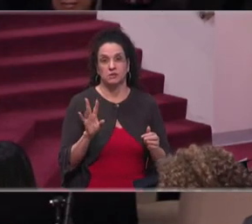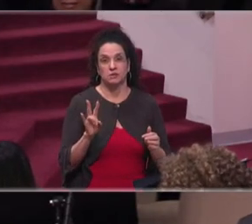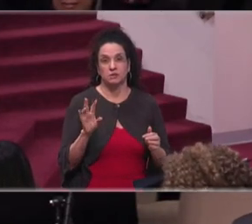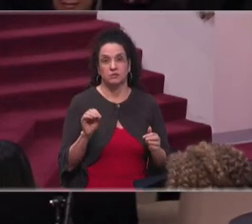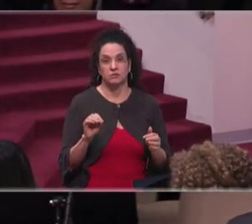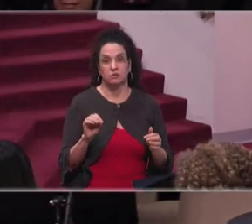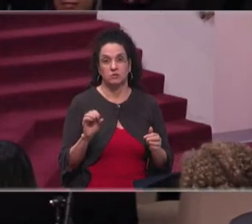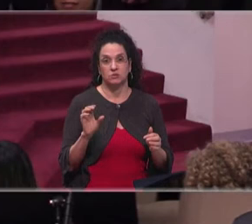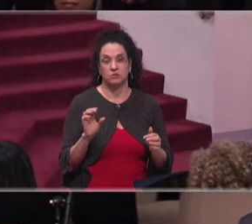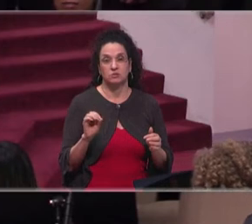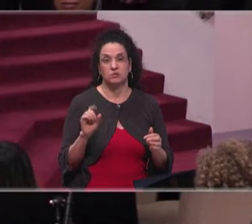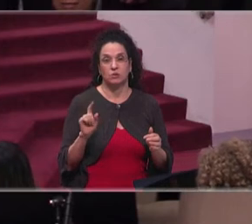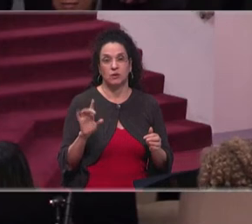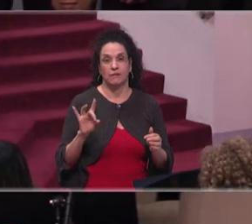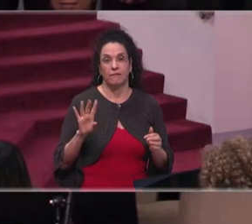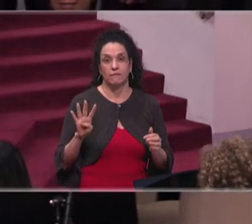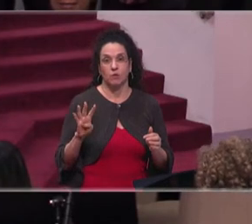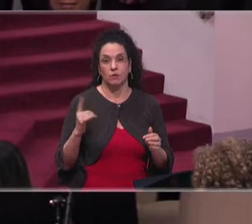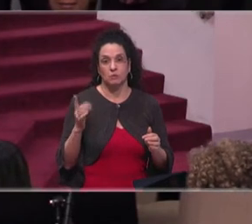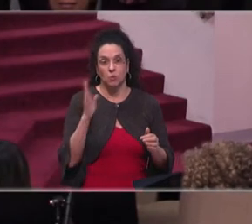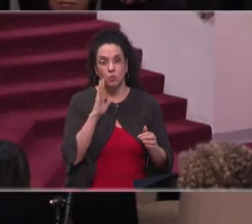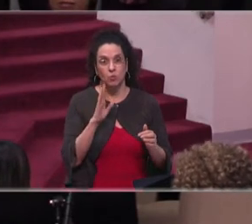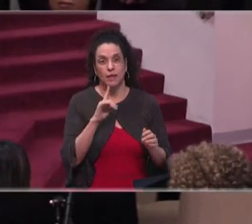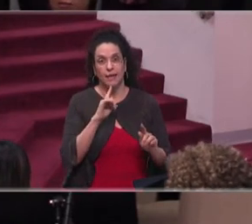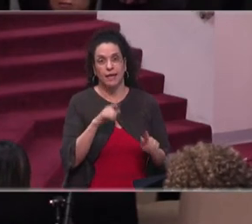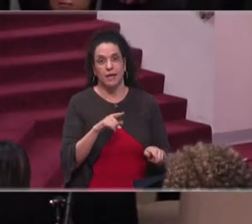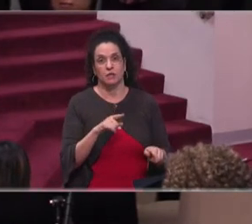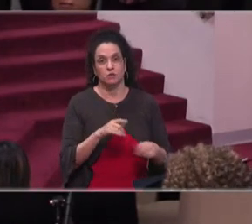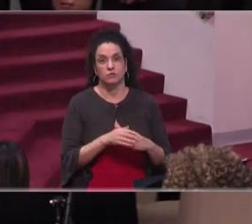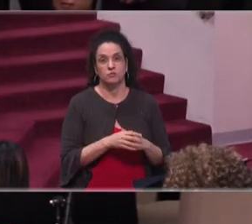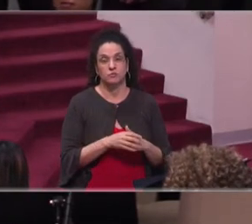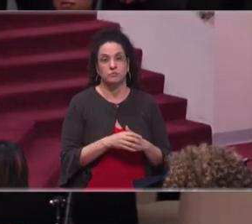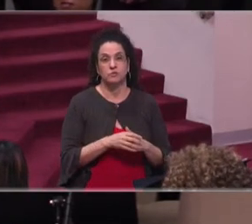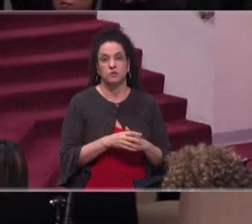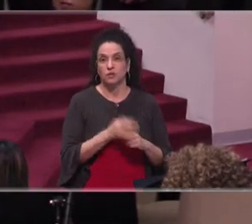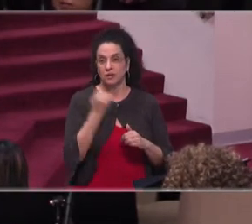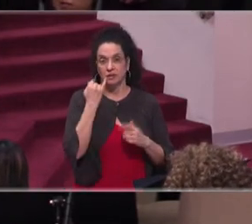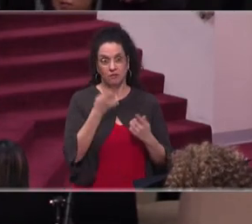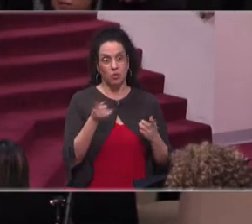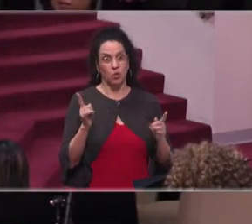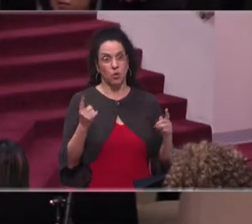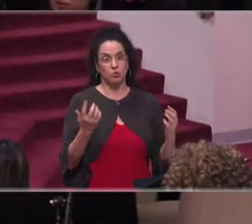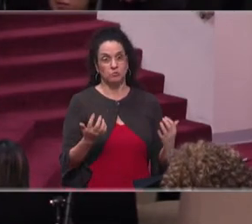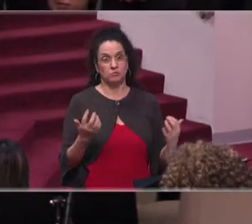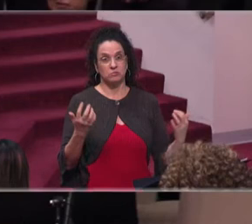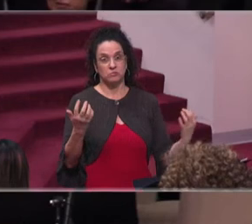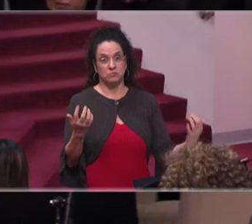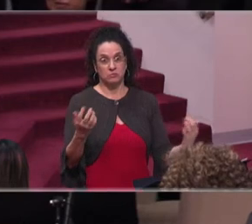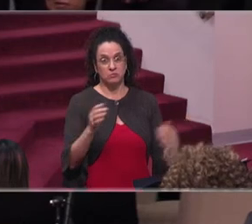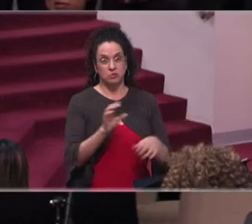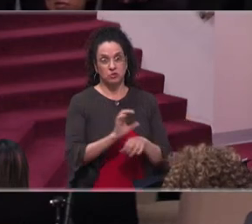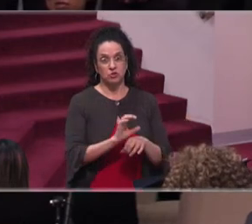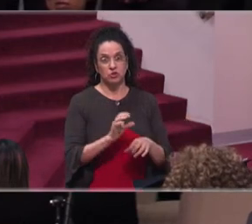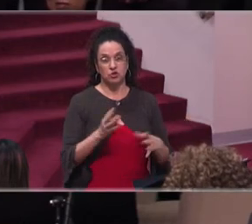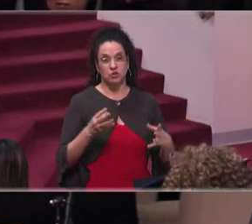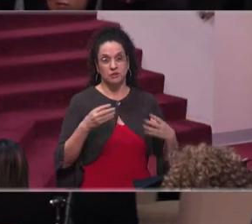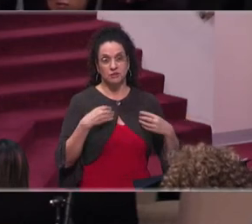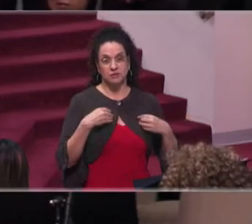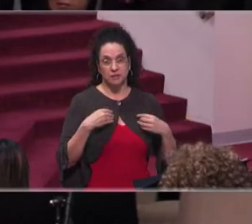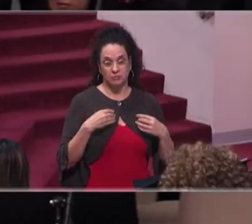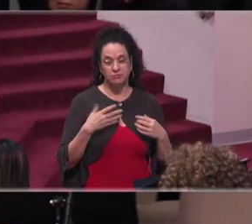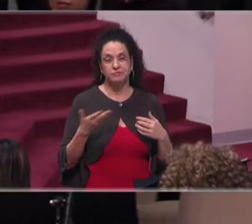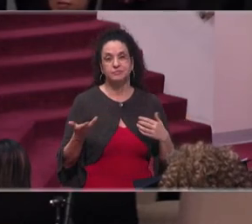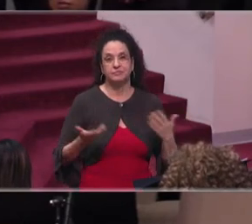703-670-0184, and someone will respond to your telephone call. For those of you in the sanctuary, I extend the invitation to Christian discipleship and